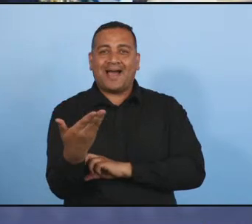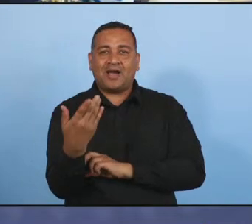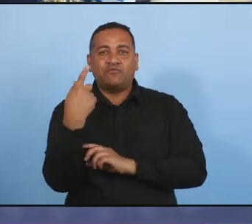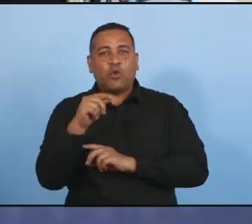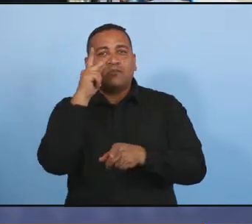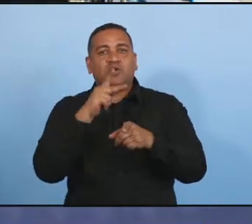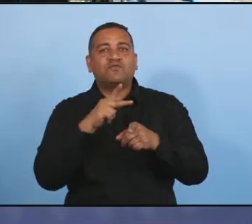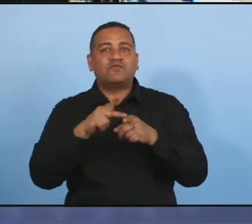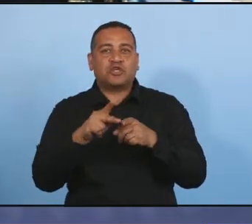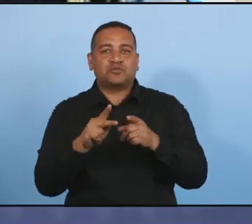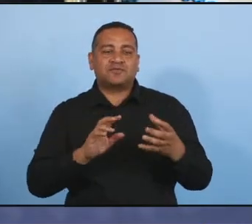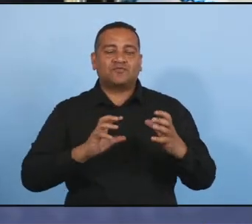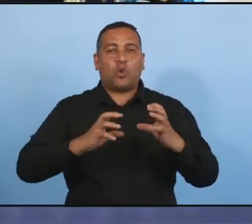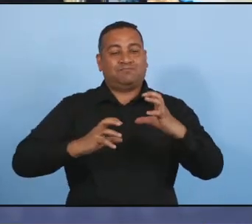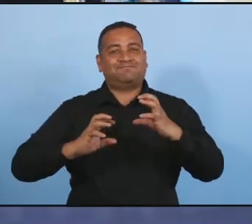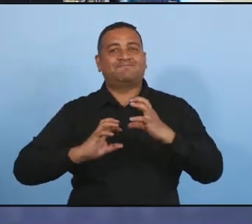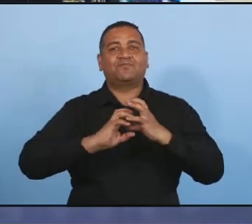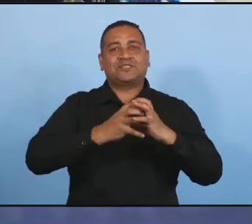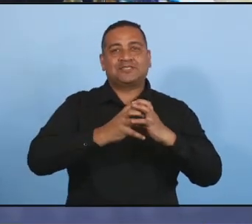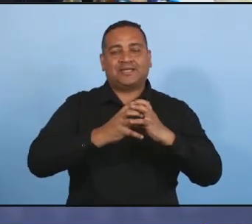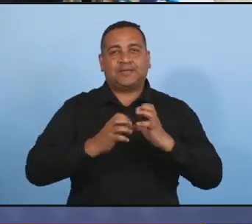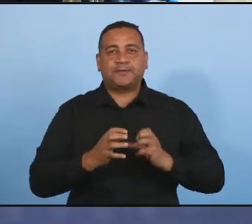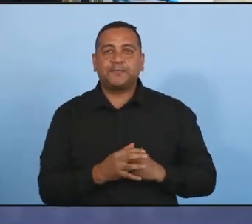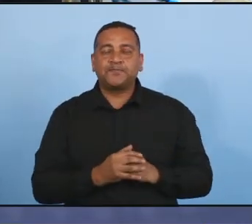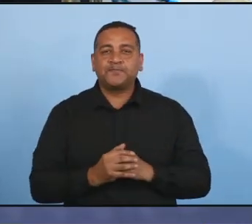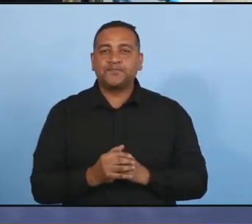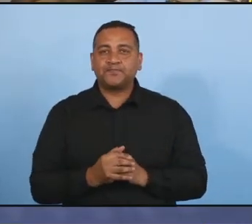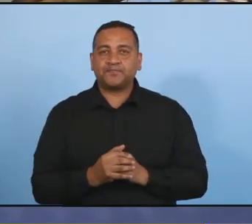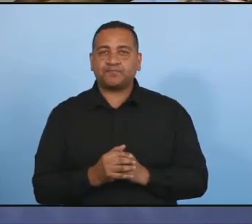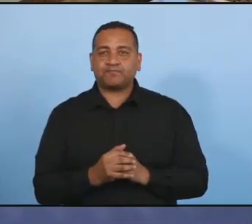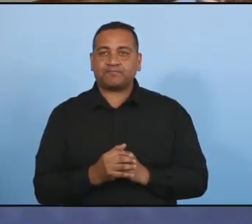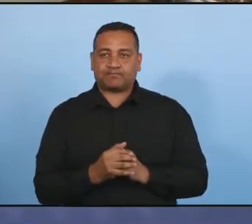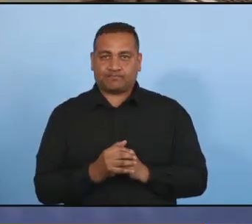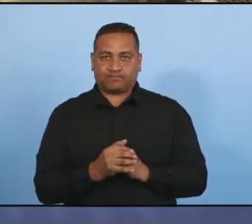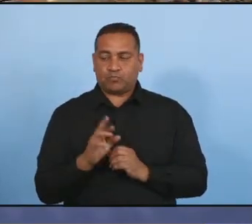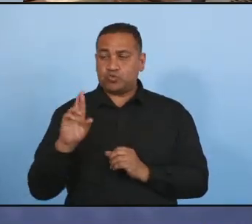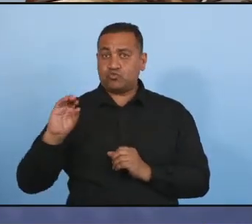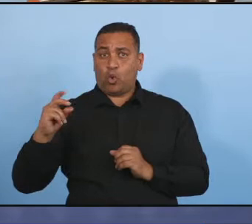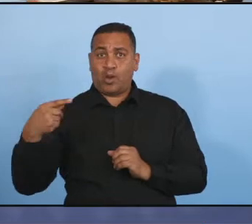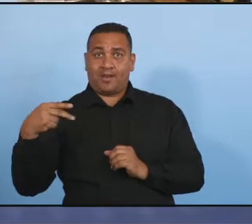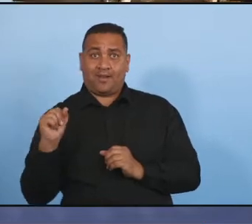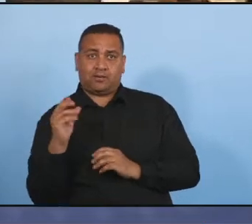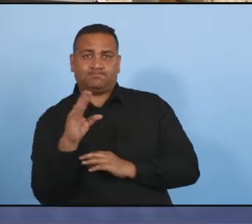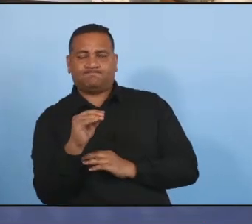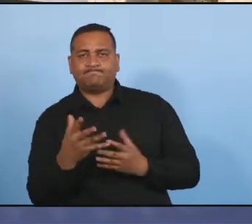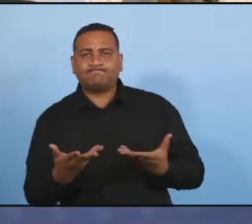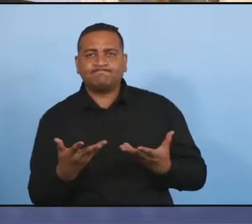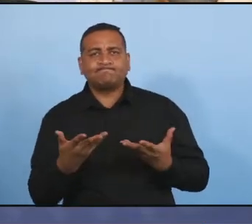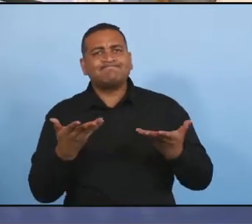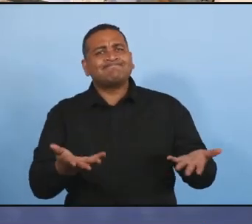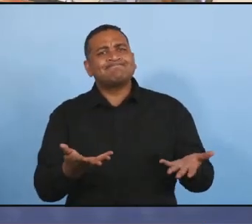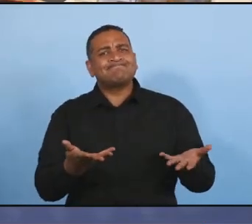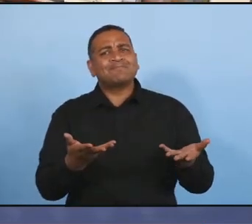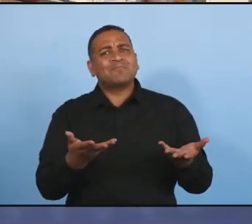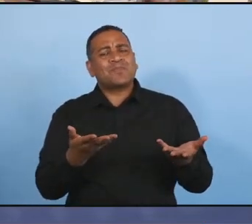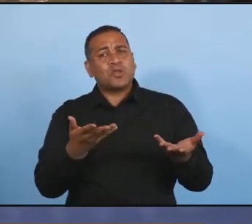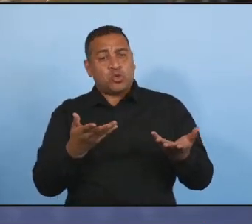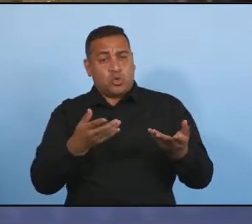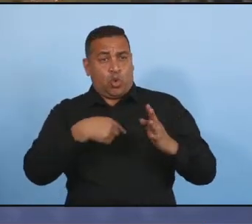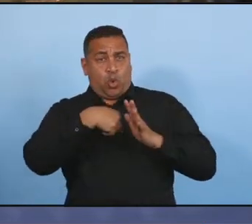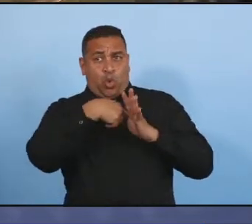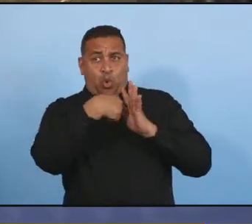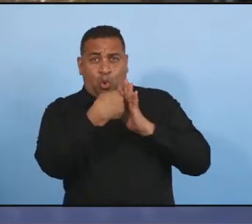that status in 2018. And just listening to you said about accreditation, so all your courses, all of them